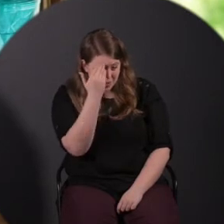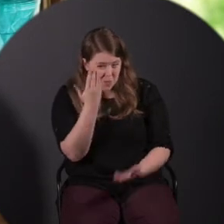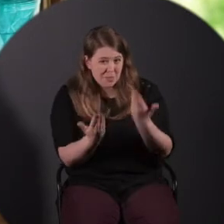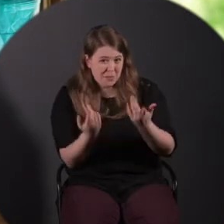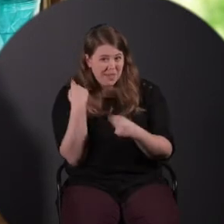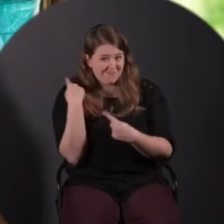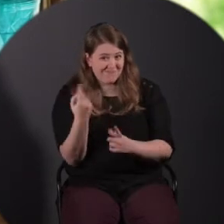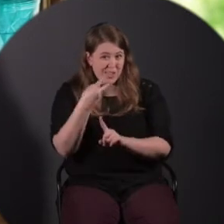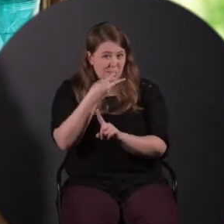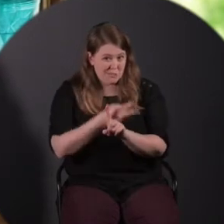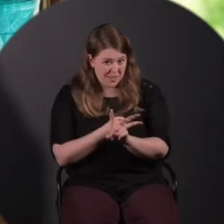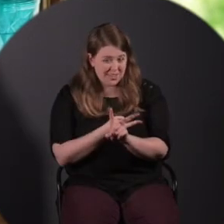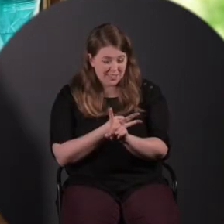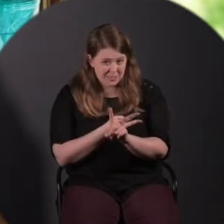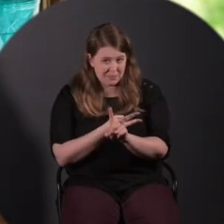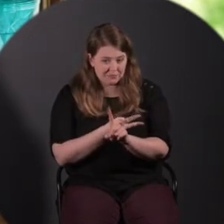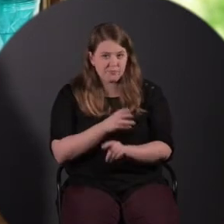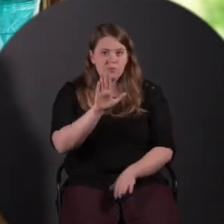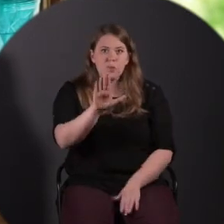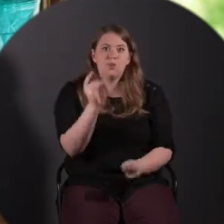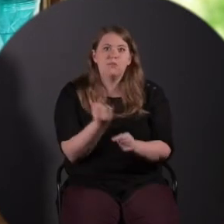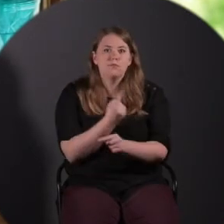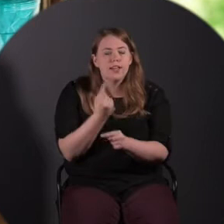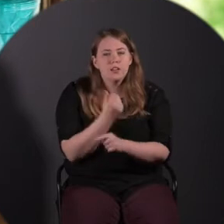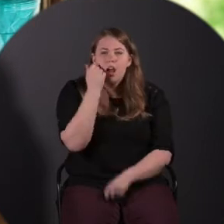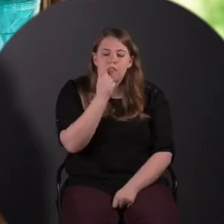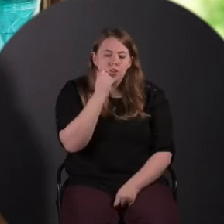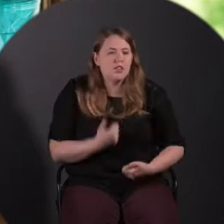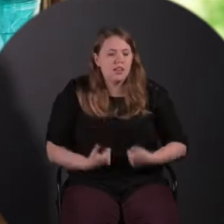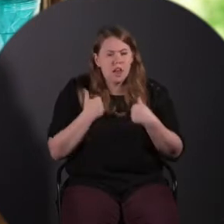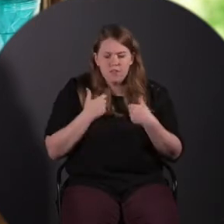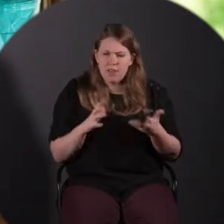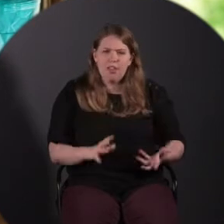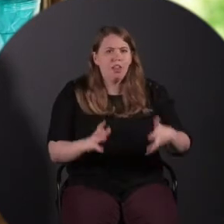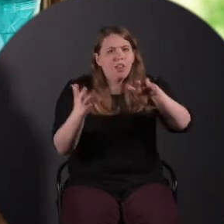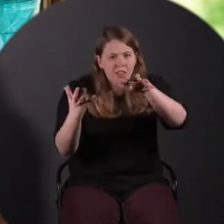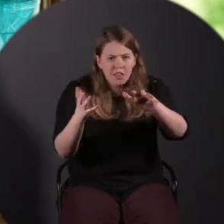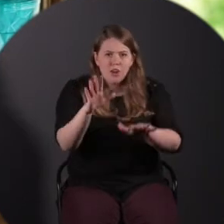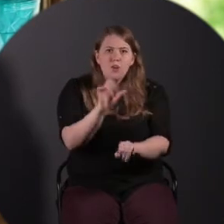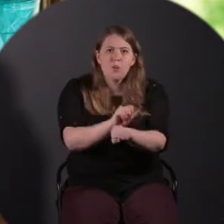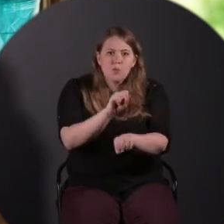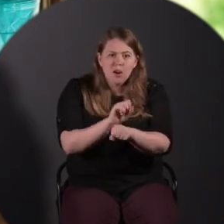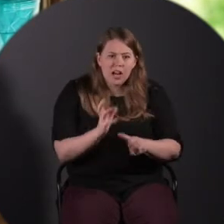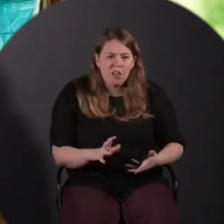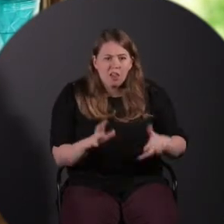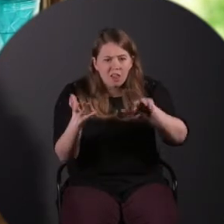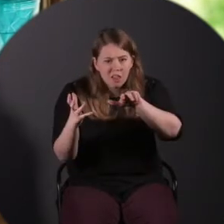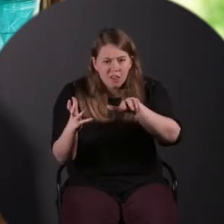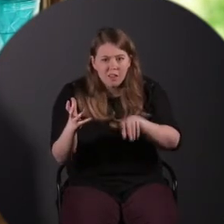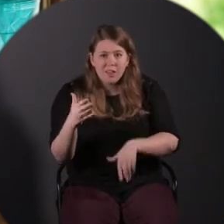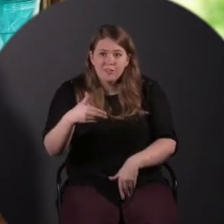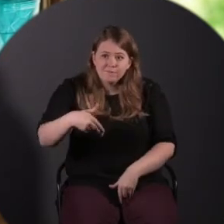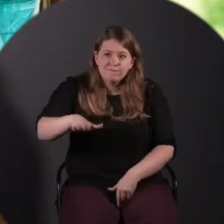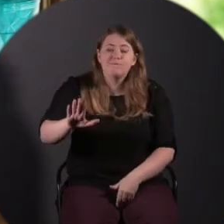2 months? You're uprooted from your routine. You're uprooted from your office. You're sent home with your computer and you need to work